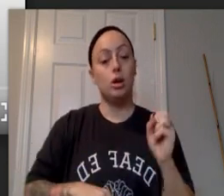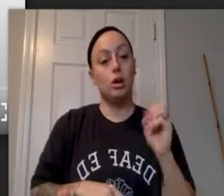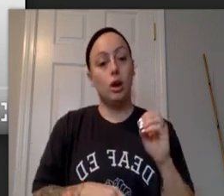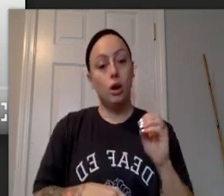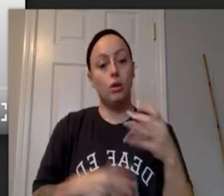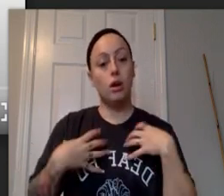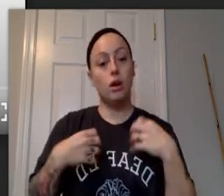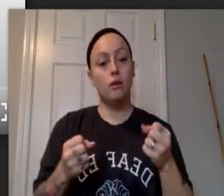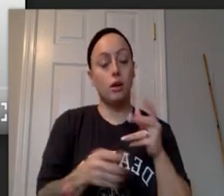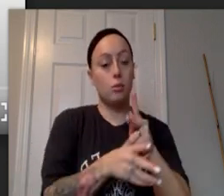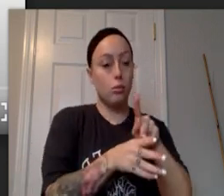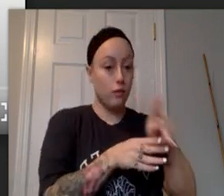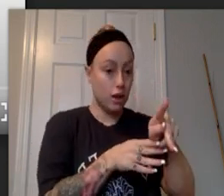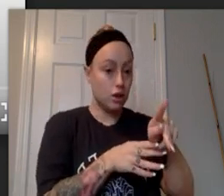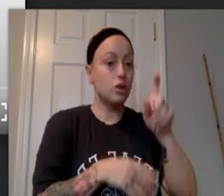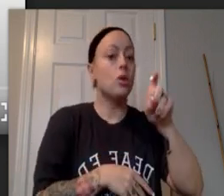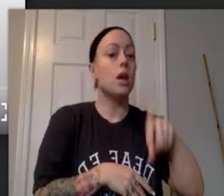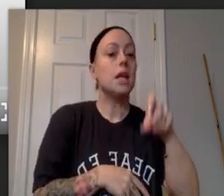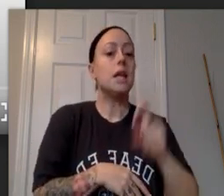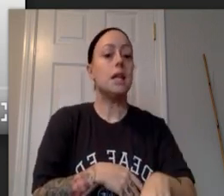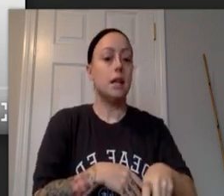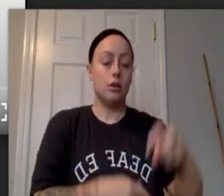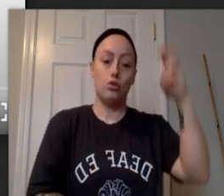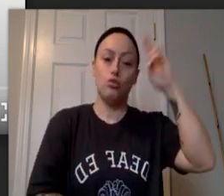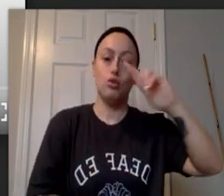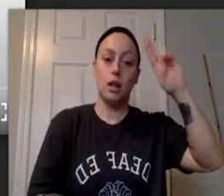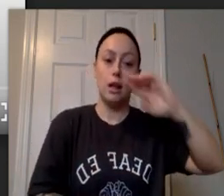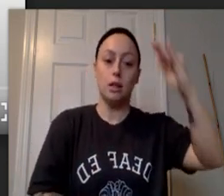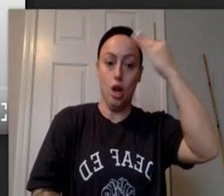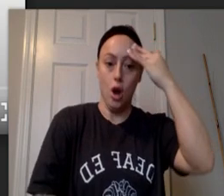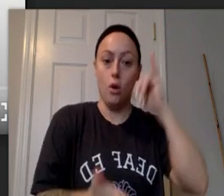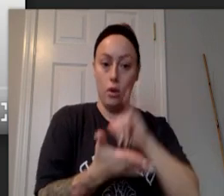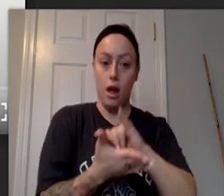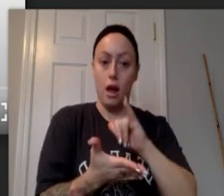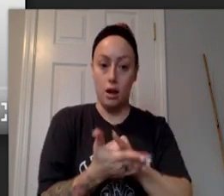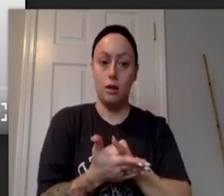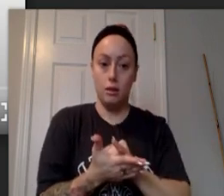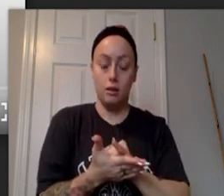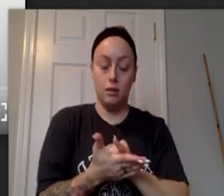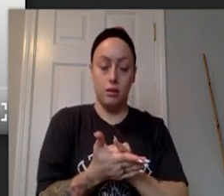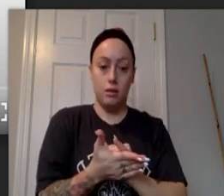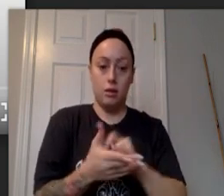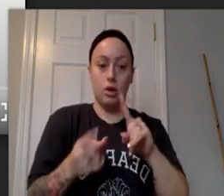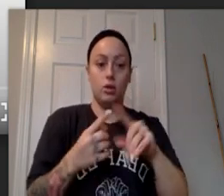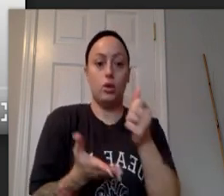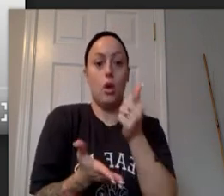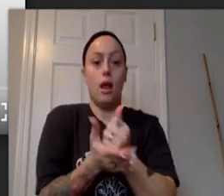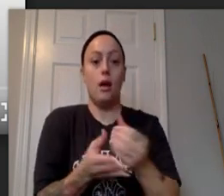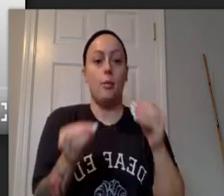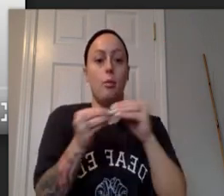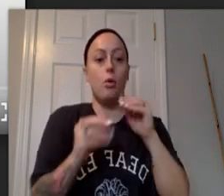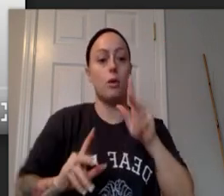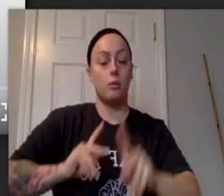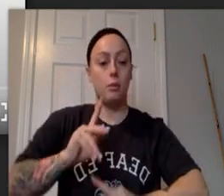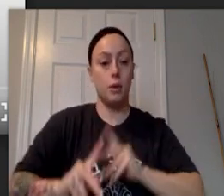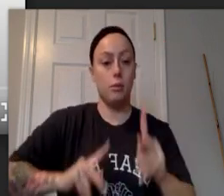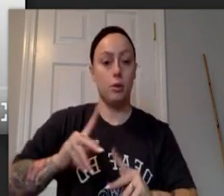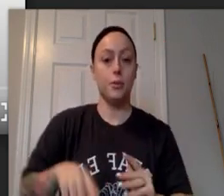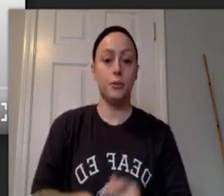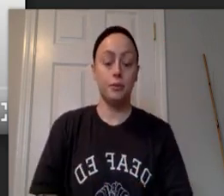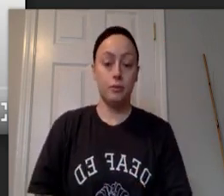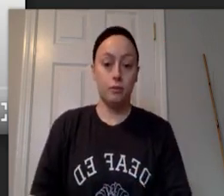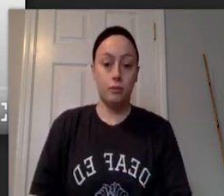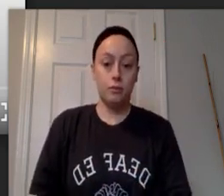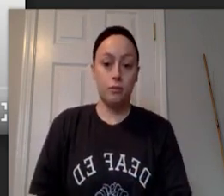we need to make room for that, or we're doing our folks a disservice, right? Absolutely. Yes. And it is all part of breaking stigmas.